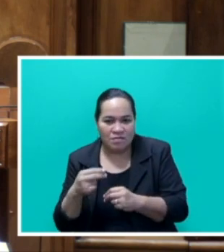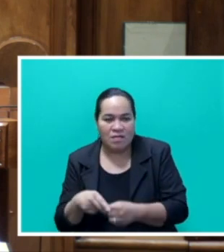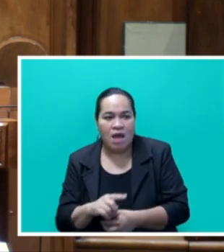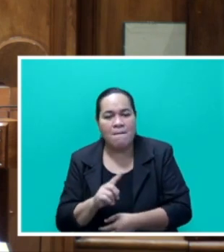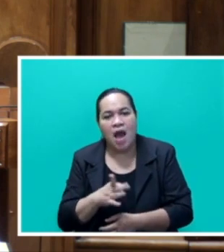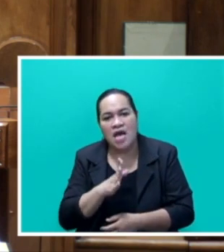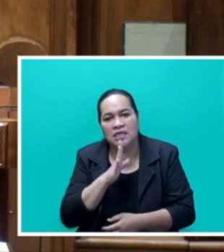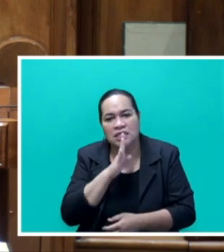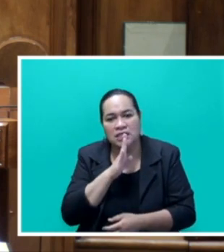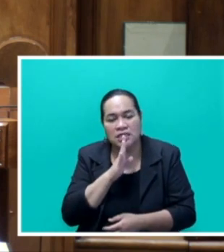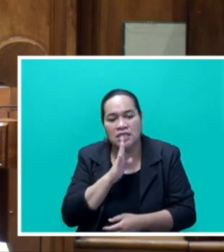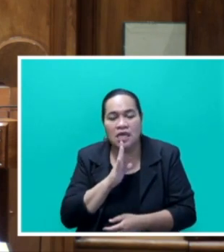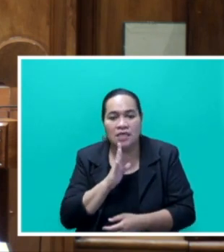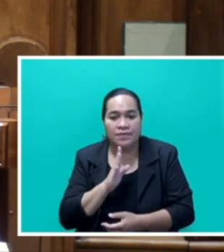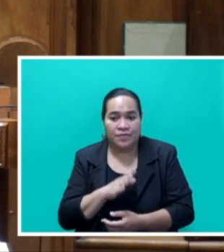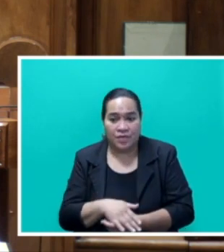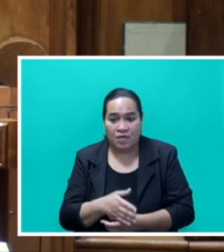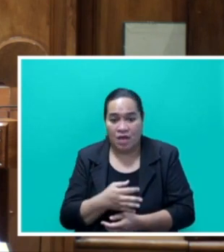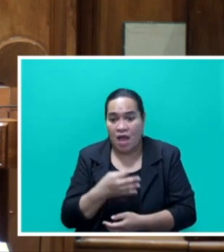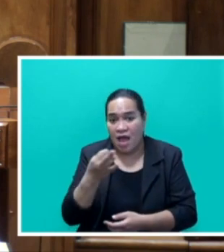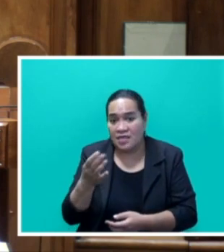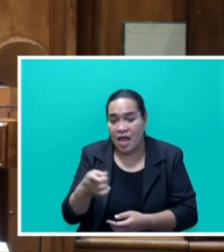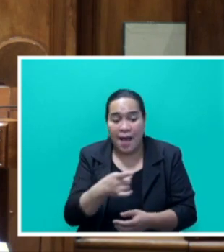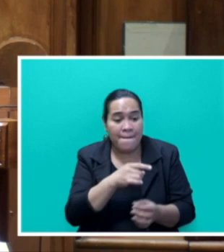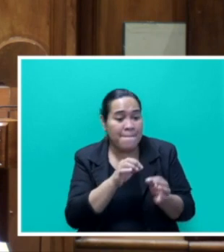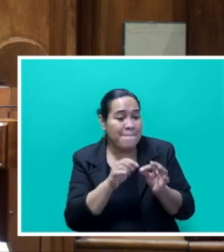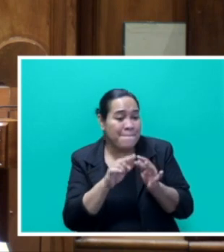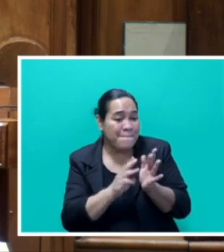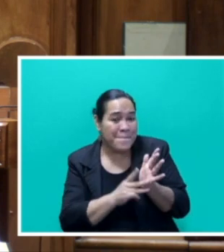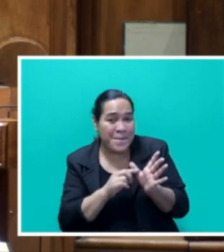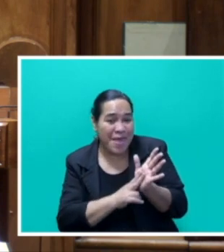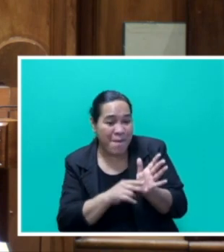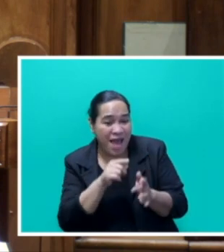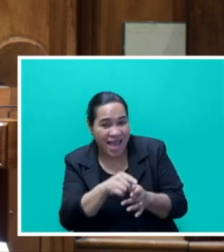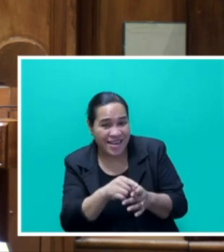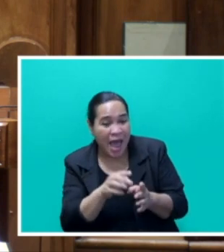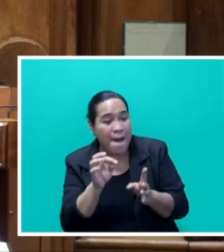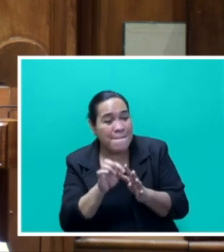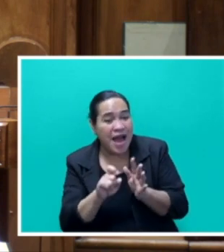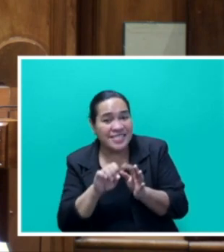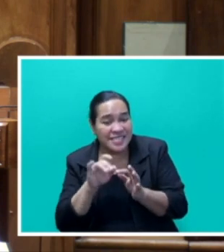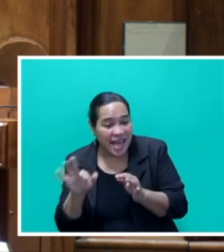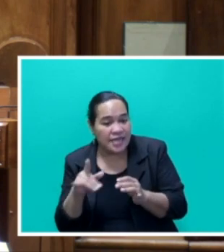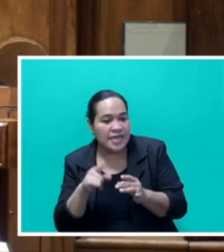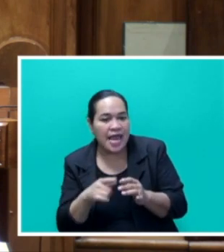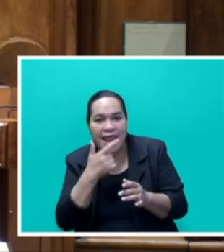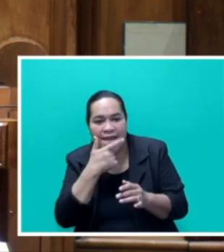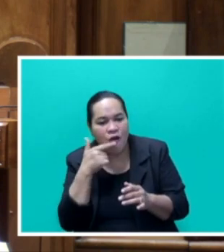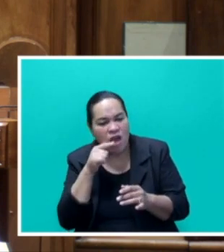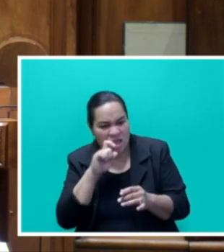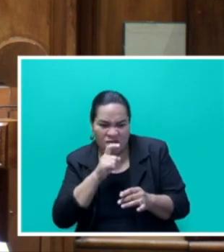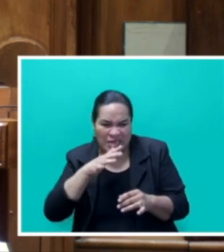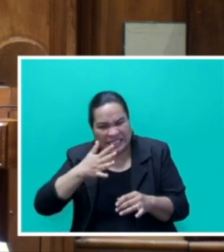Unfortunately, if Honorable Biman Prasad and Honorable Lenora Garagatambo still doubt these figures, they should join the